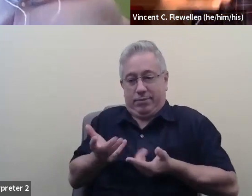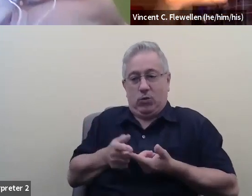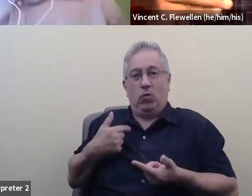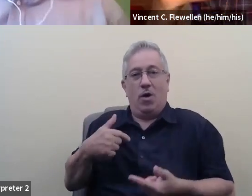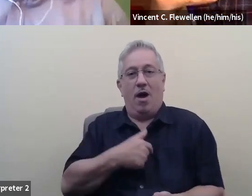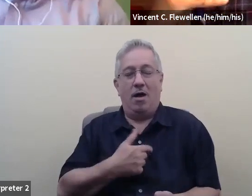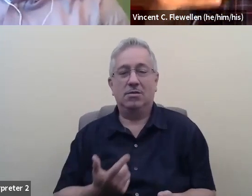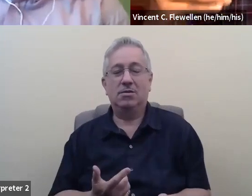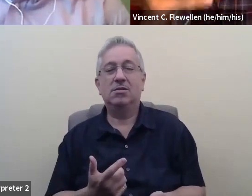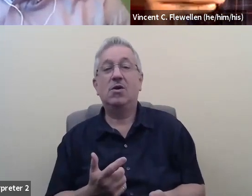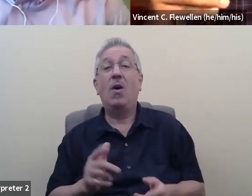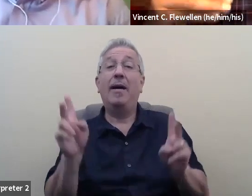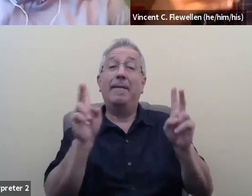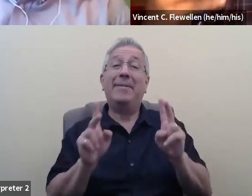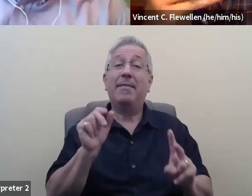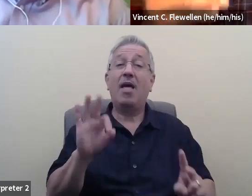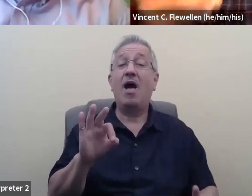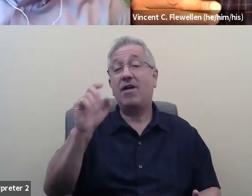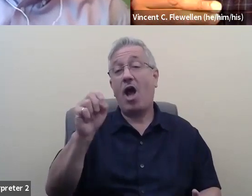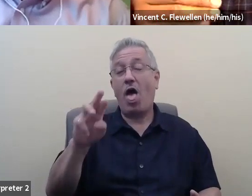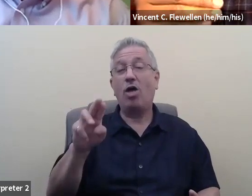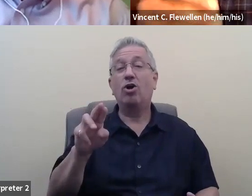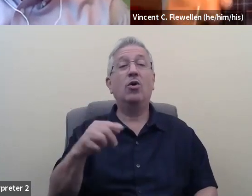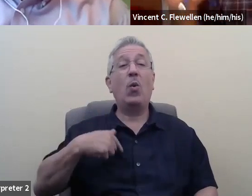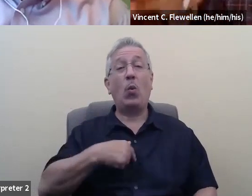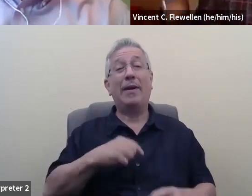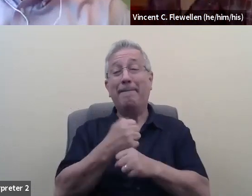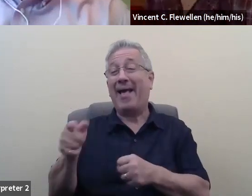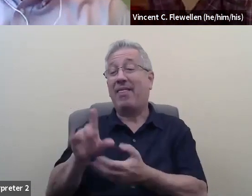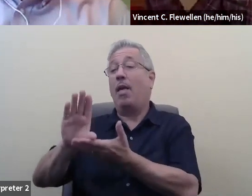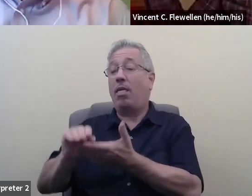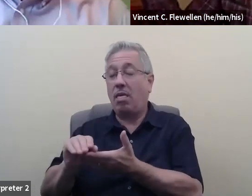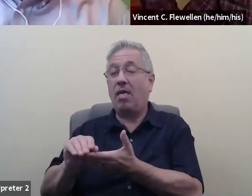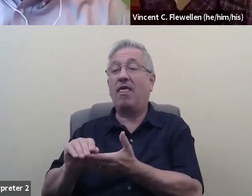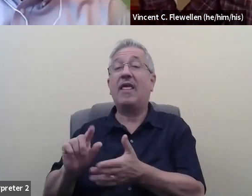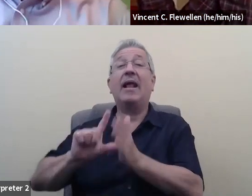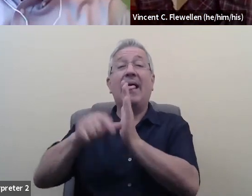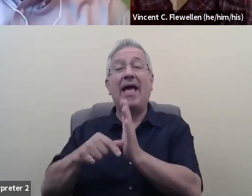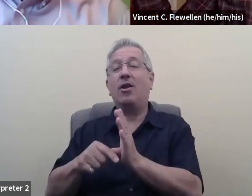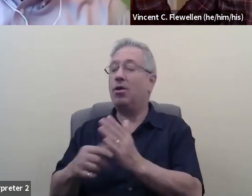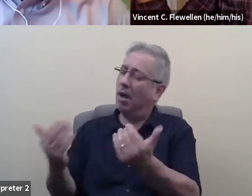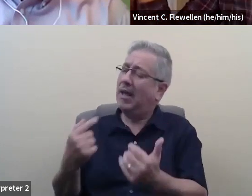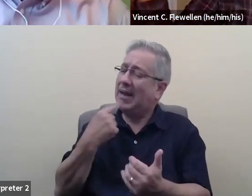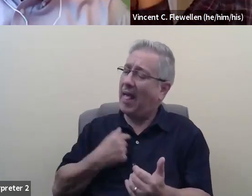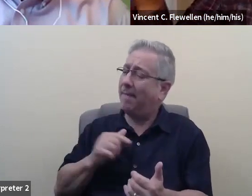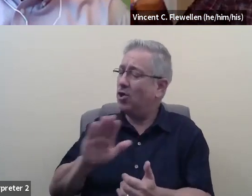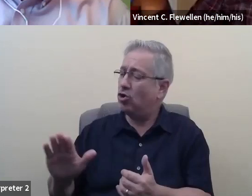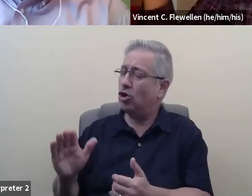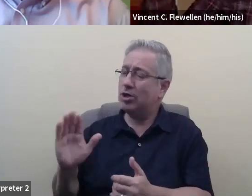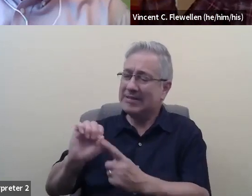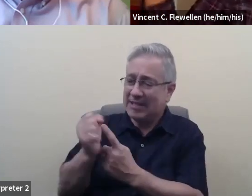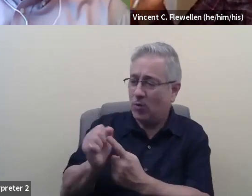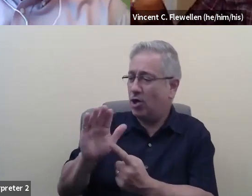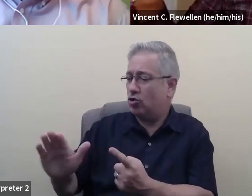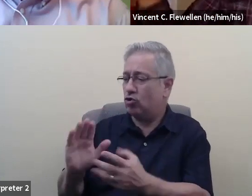When people of color or people who are marginalized tell their stories, often those who are in the privileged position challenge